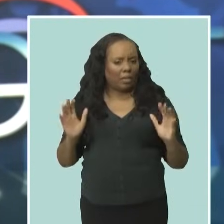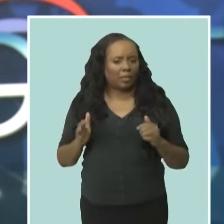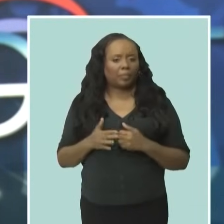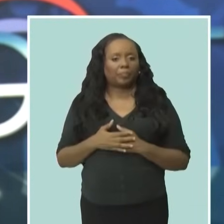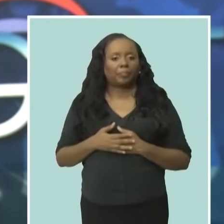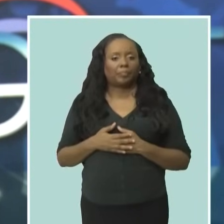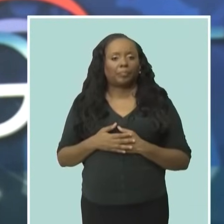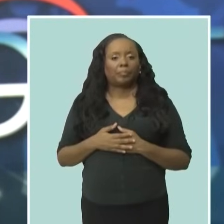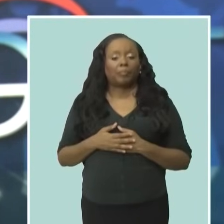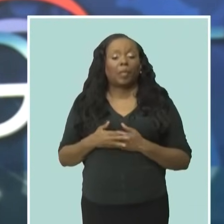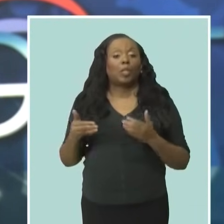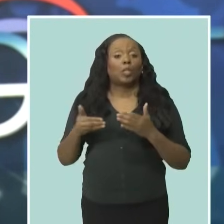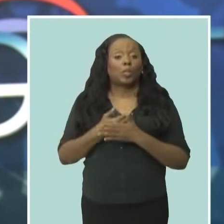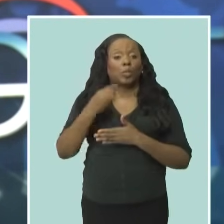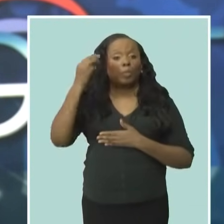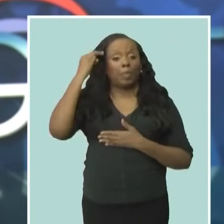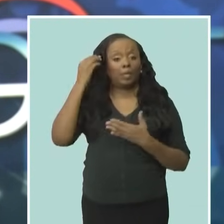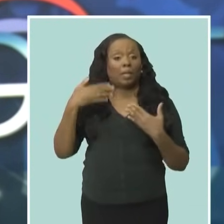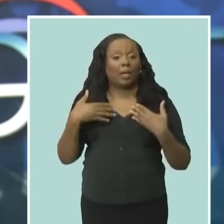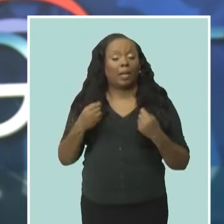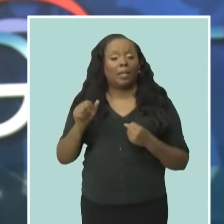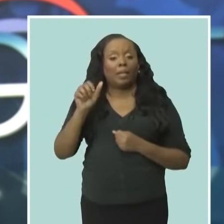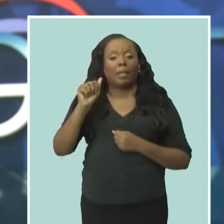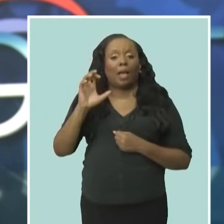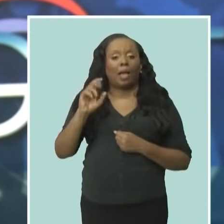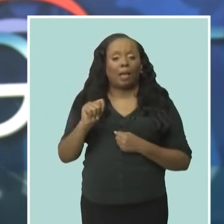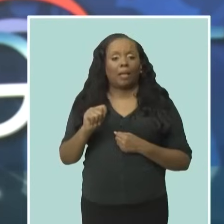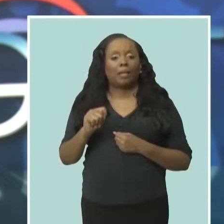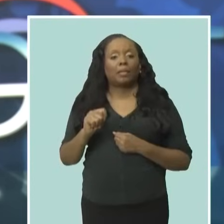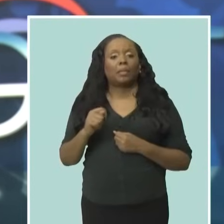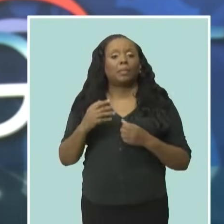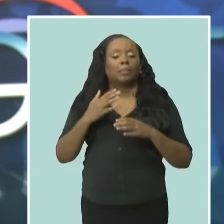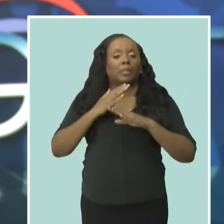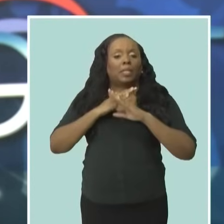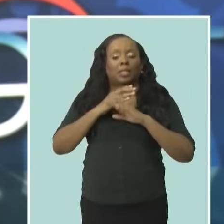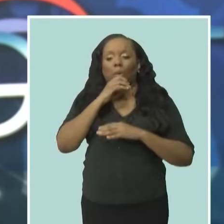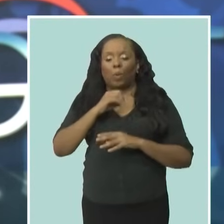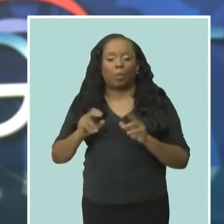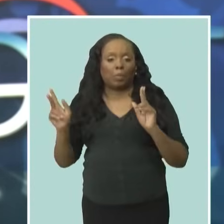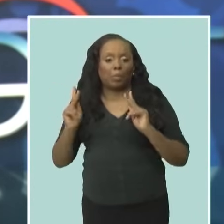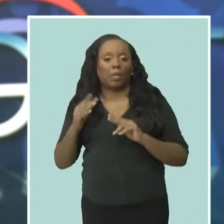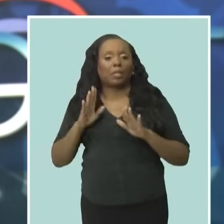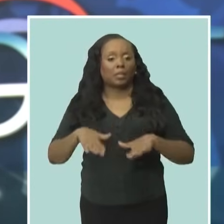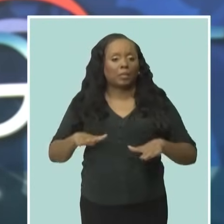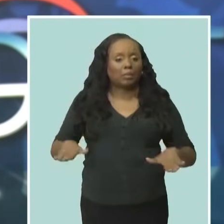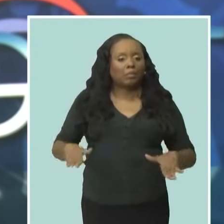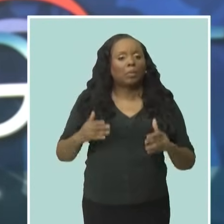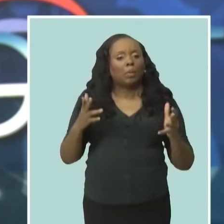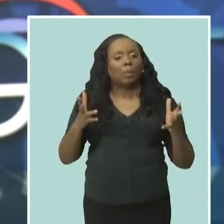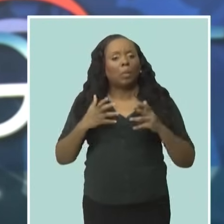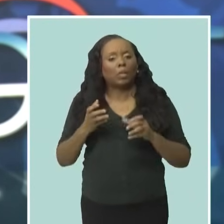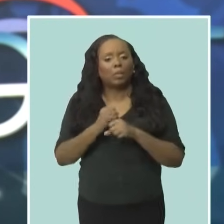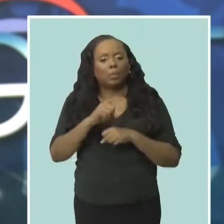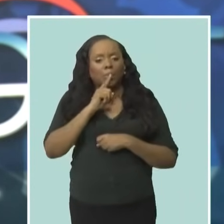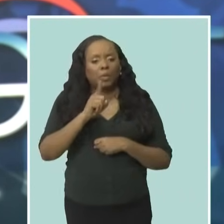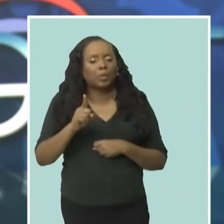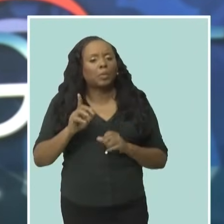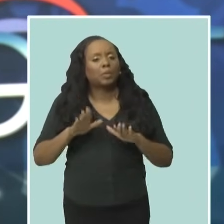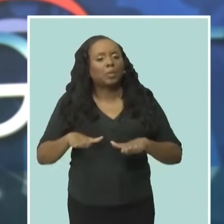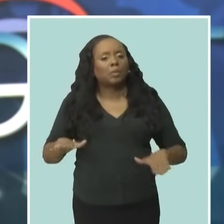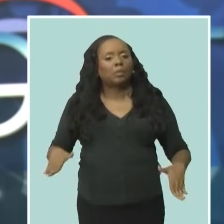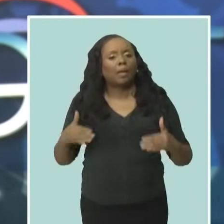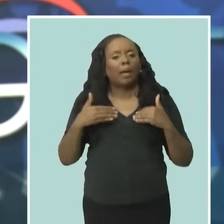and adolescents as a vulnerable group, and so it ensures that particular grouping receives age-appropriate,